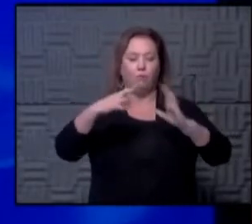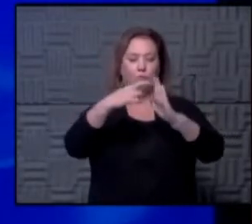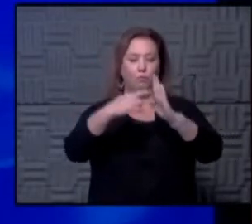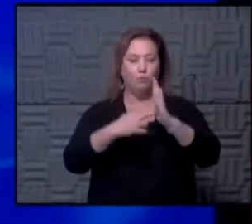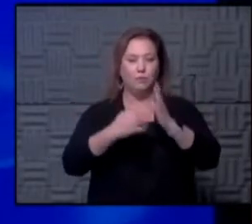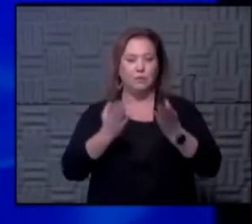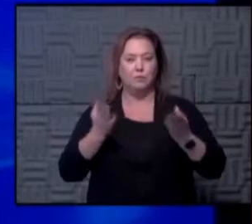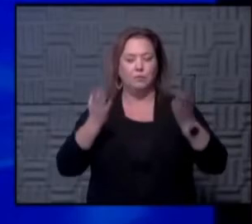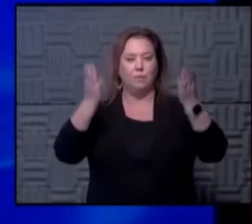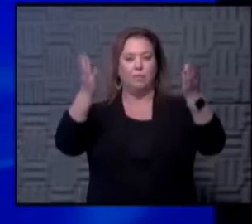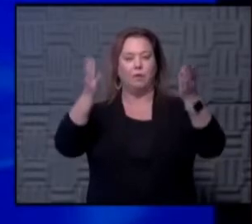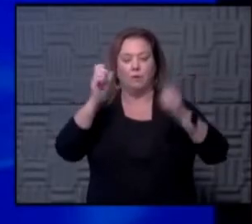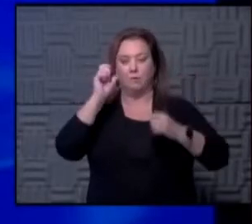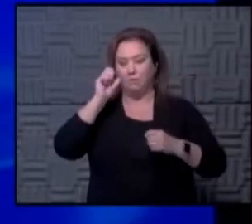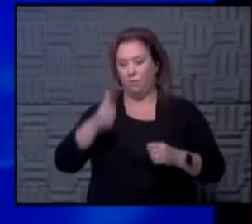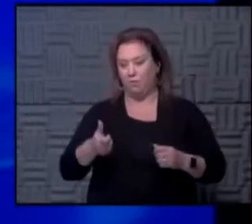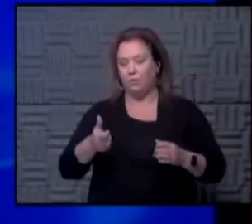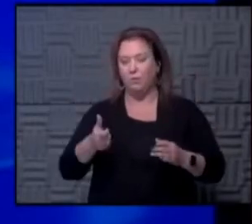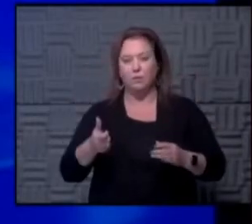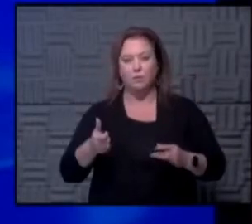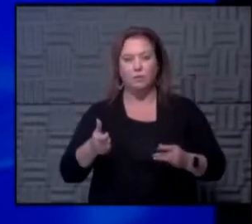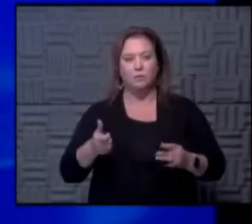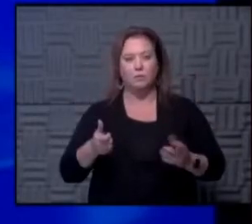you recommend tomorrow,